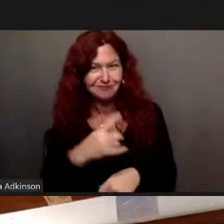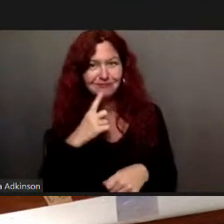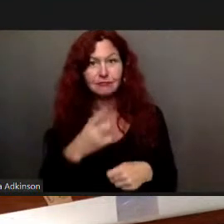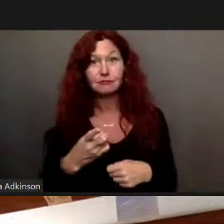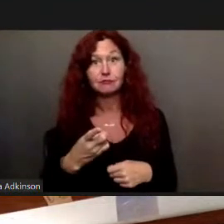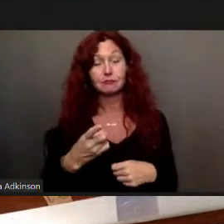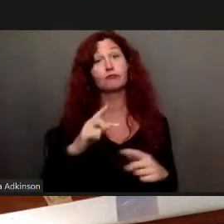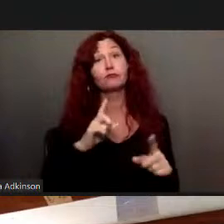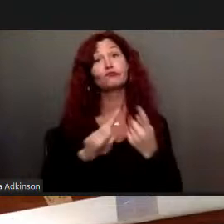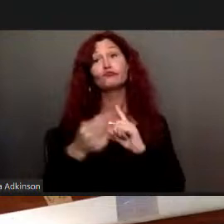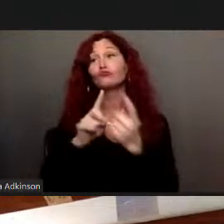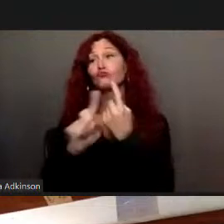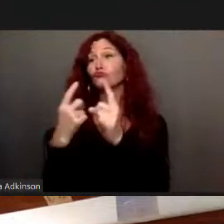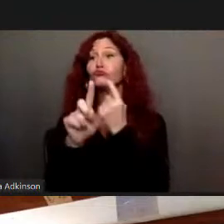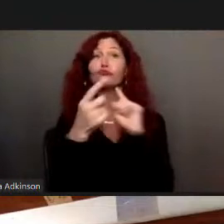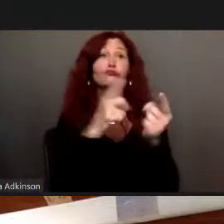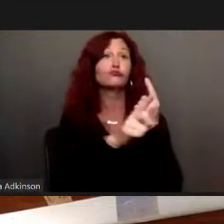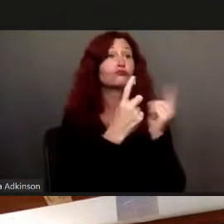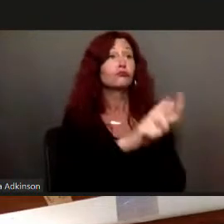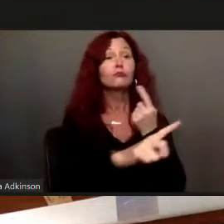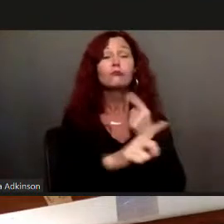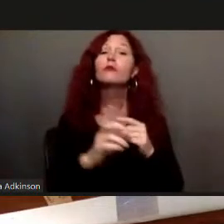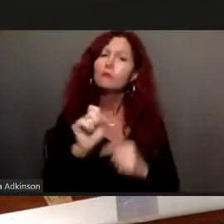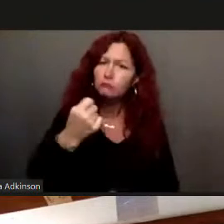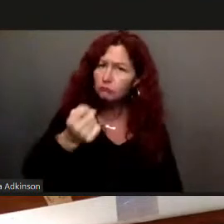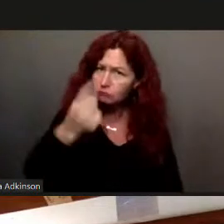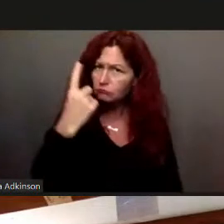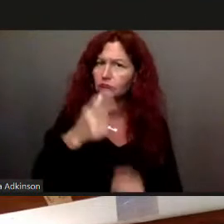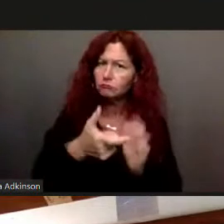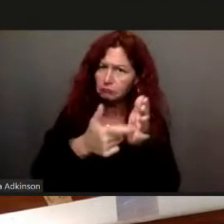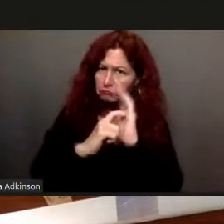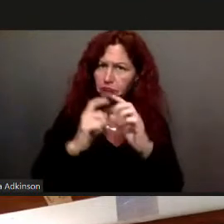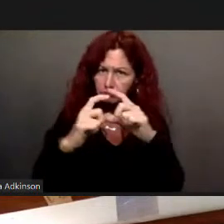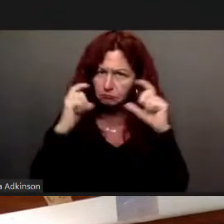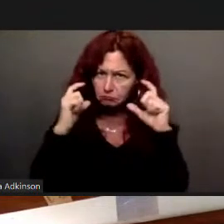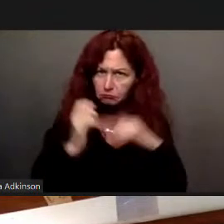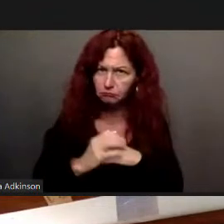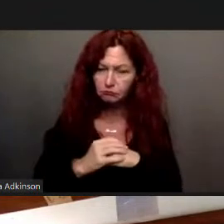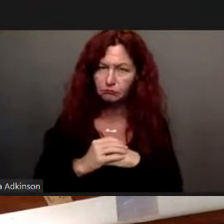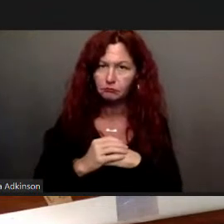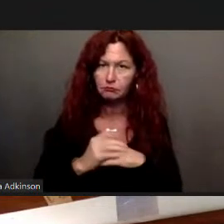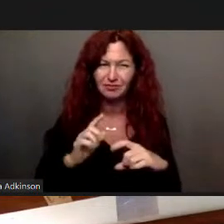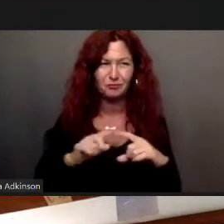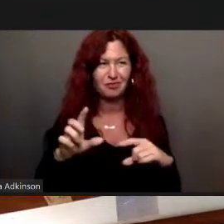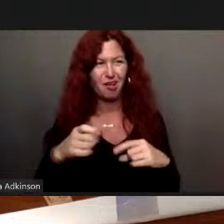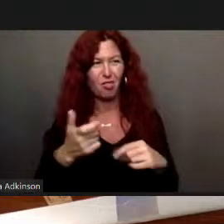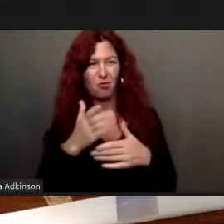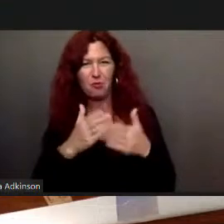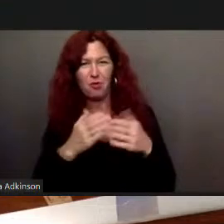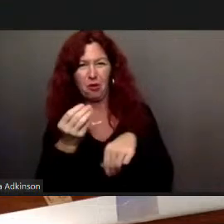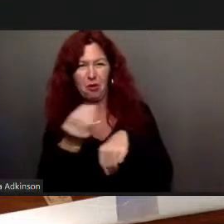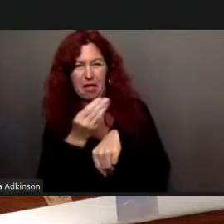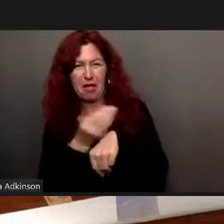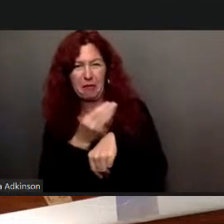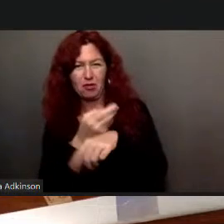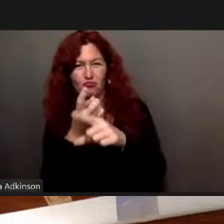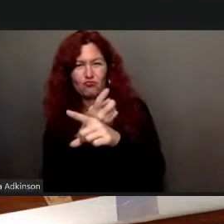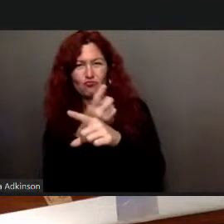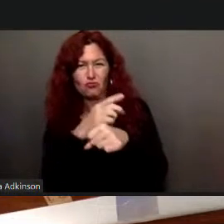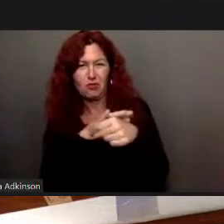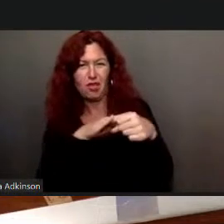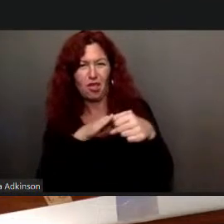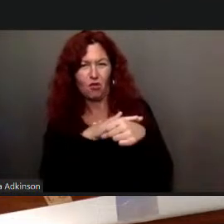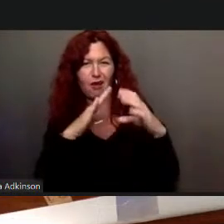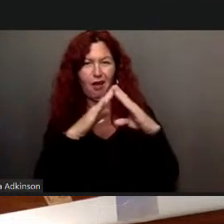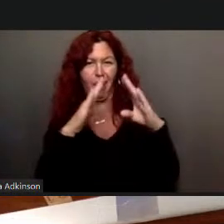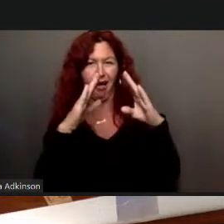right? Because you're going to be walking by people all the time. But the unincorporated areas of Miami-Dade County are not like that. you know, we don't have those kind of